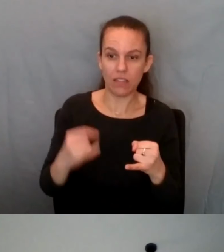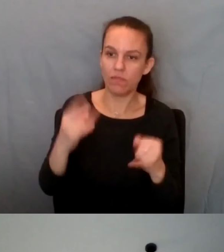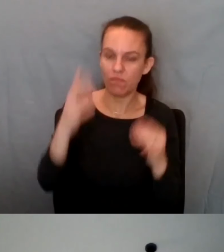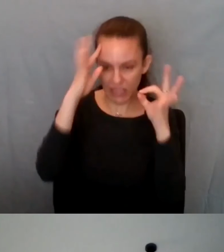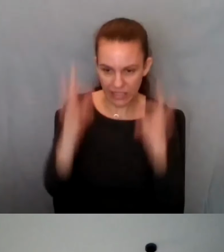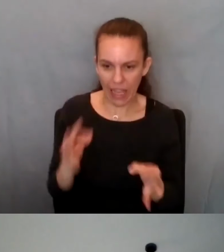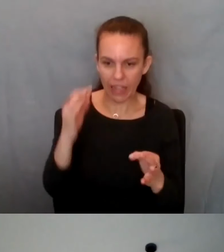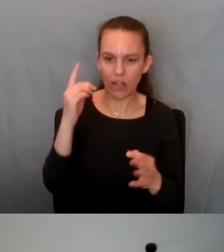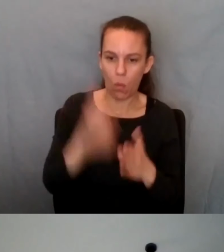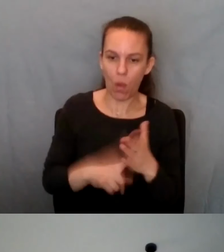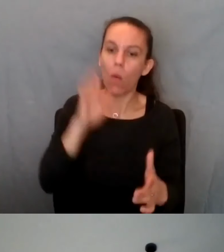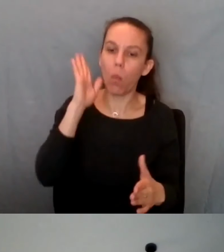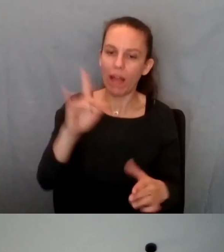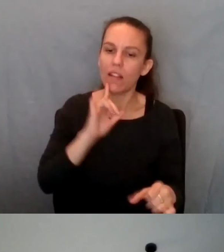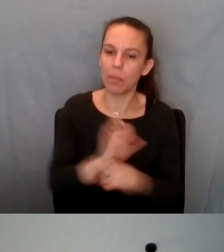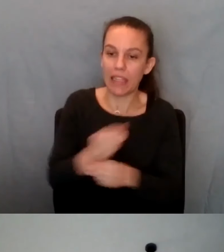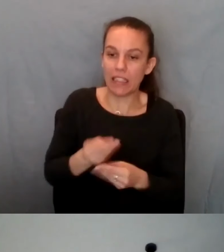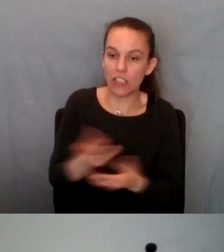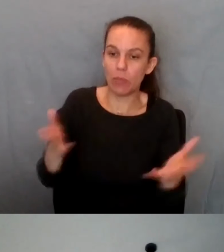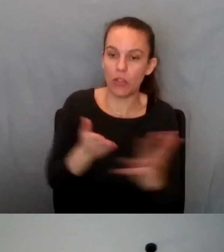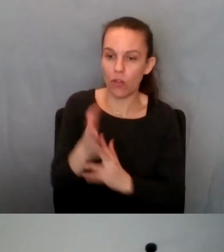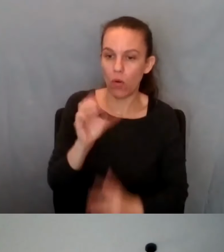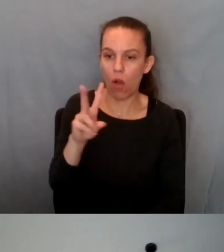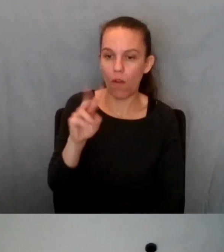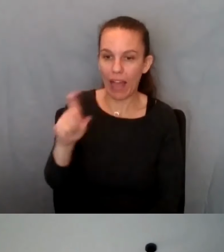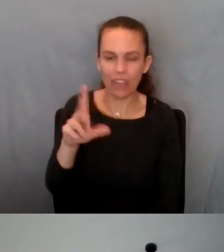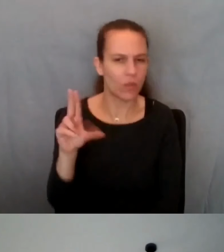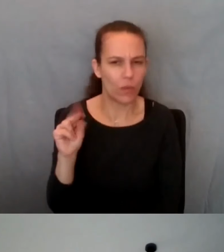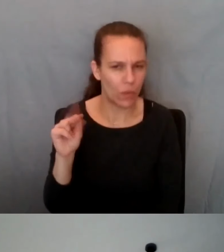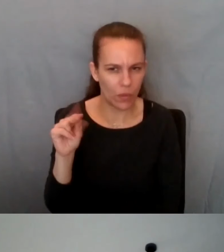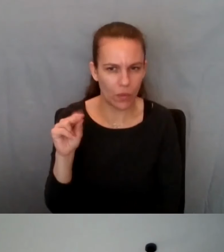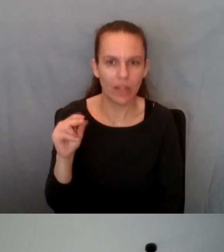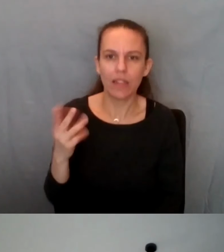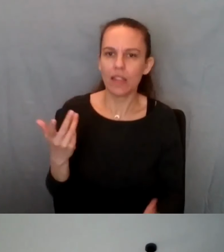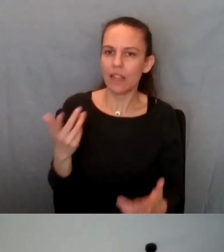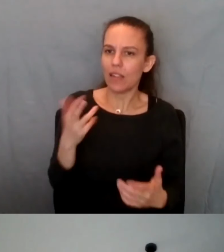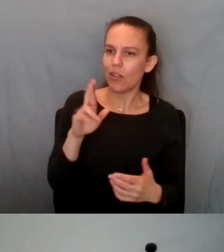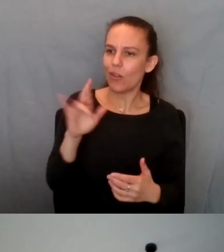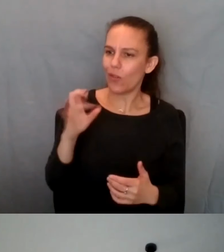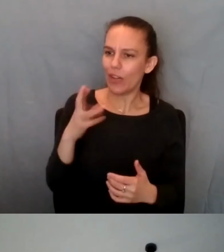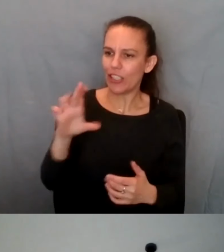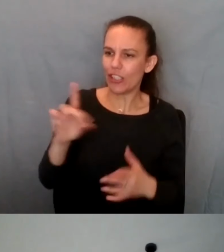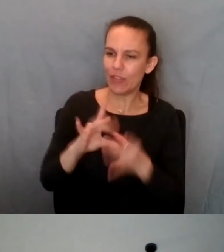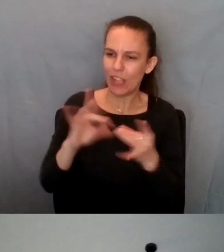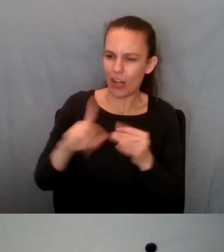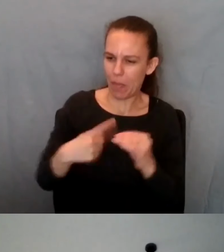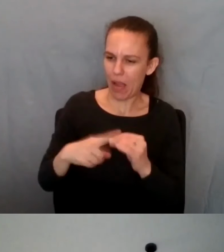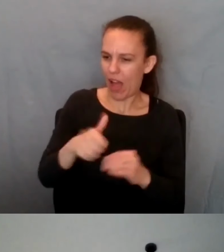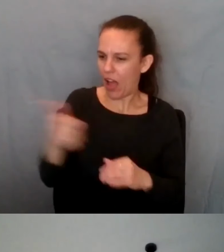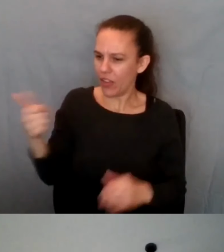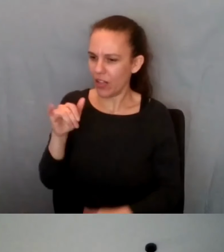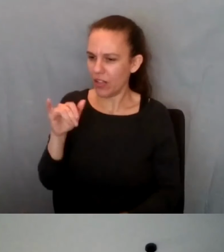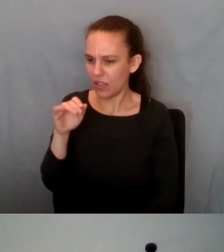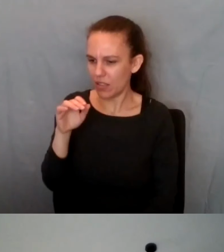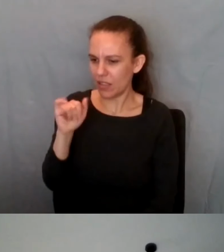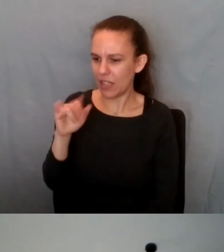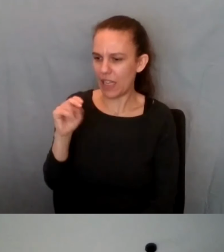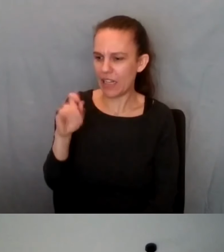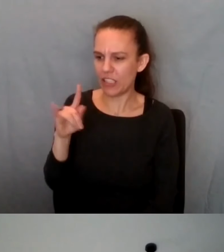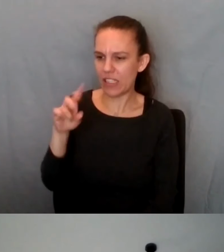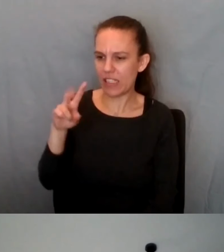COVAX. Richard was also telling about other initiatives, which are the AU,